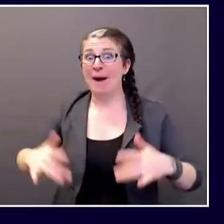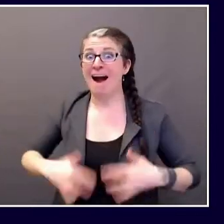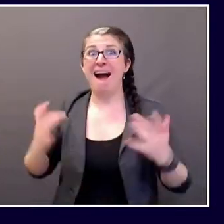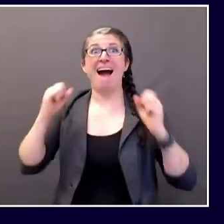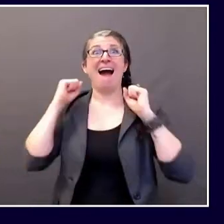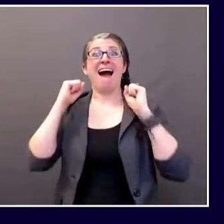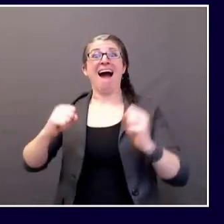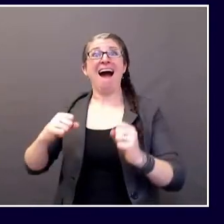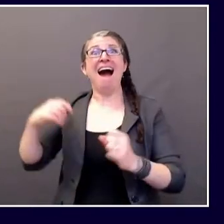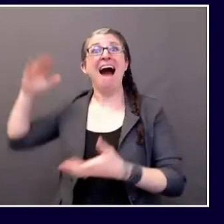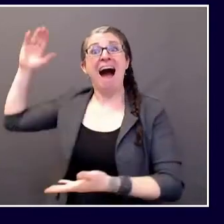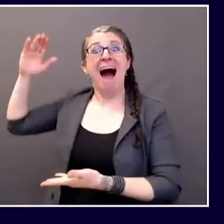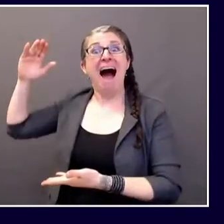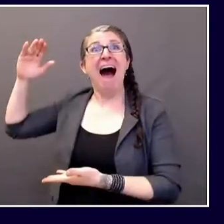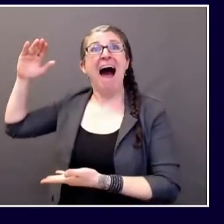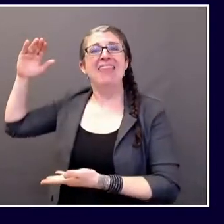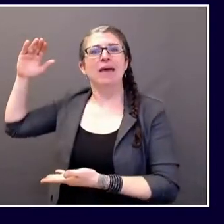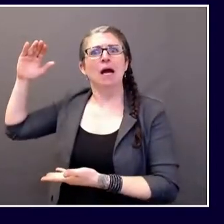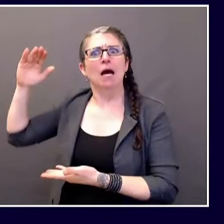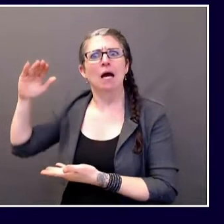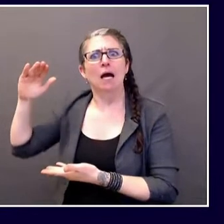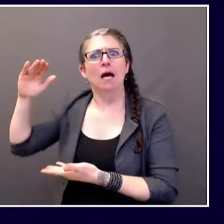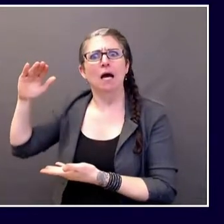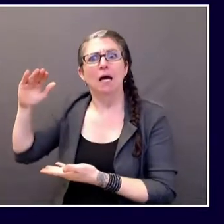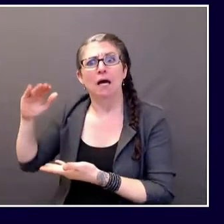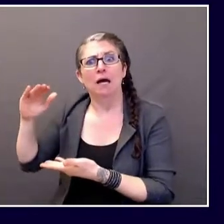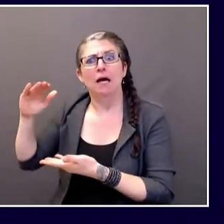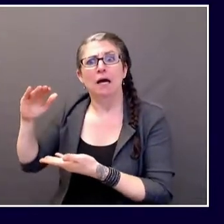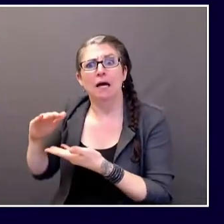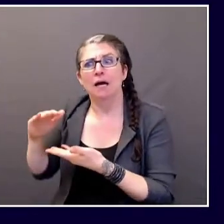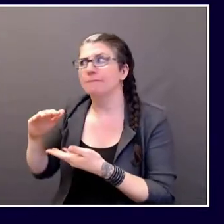off for a few weeks as the factories were upping their